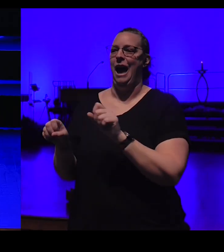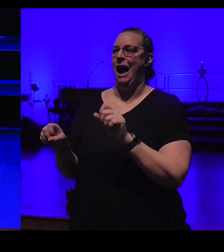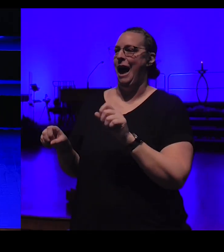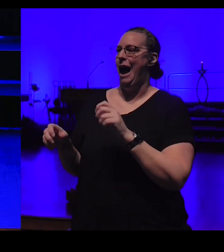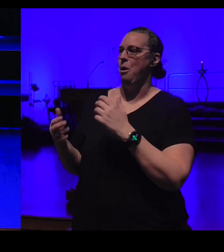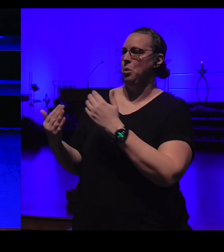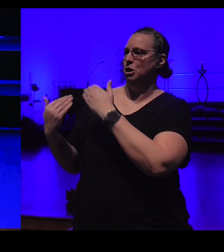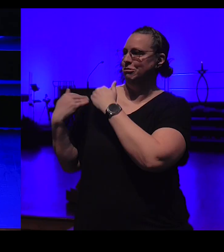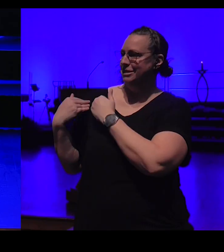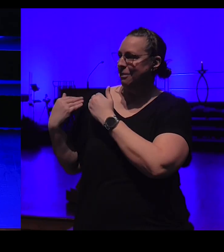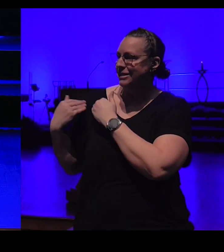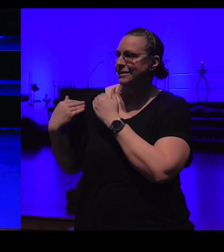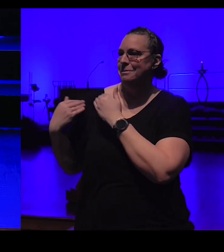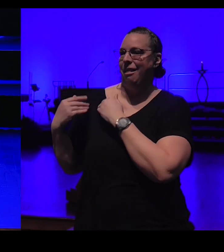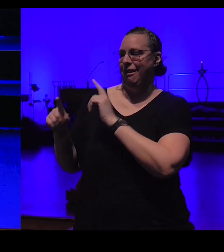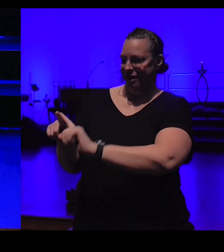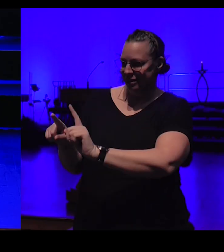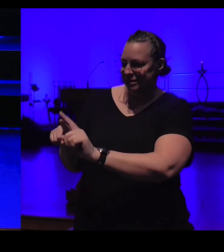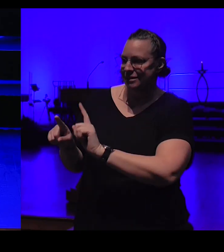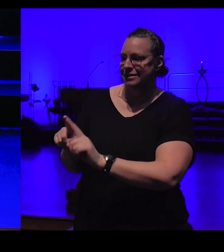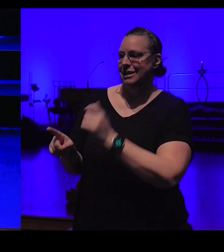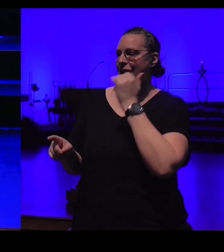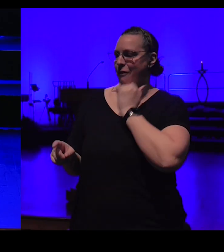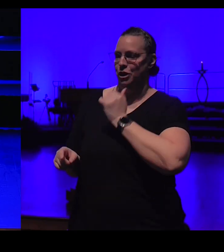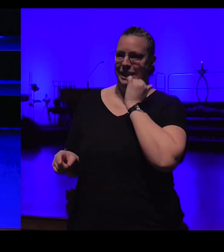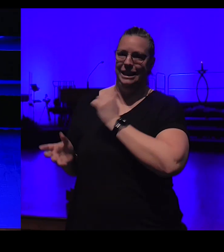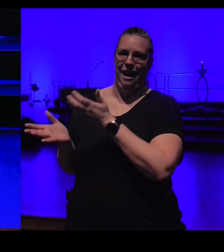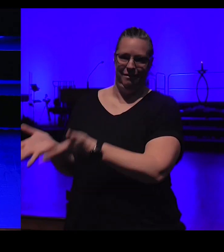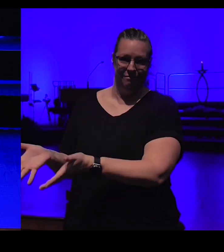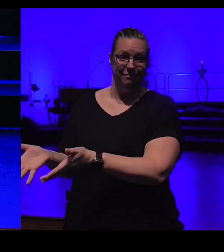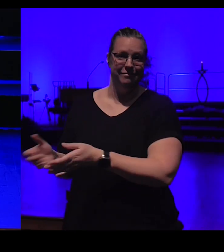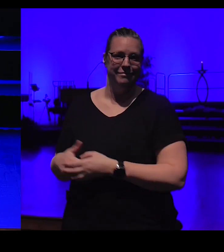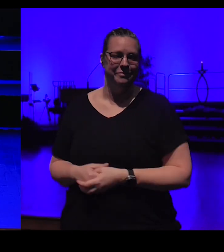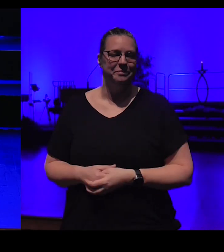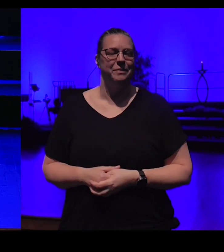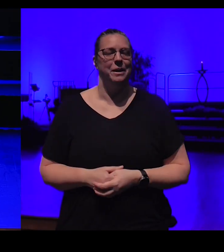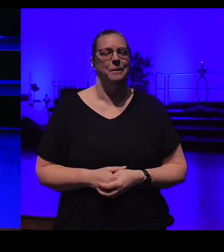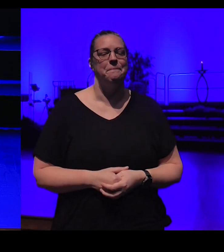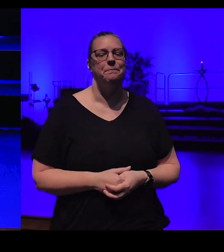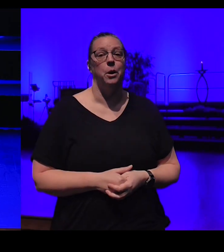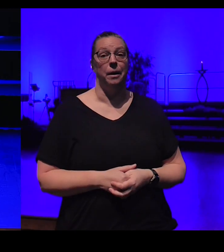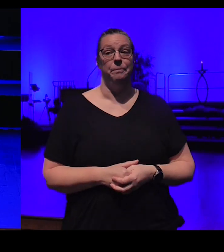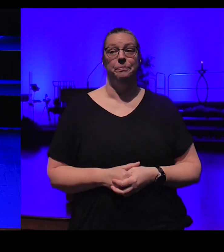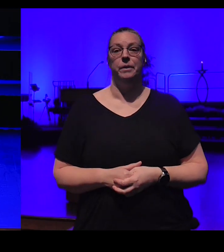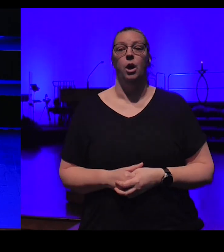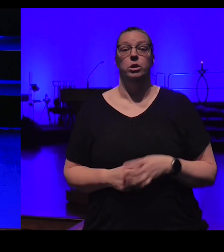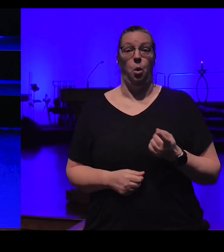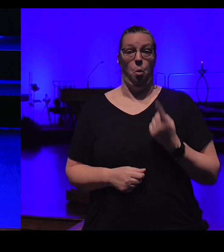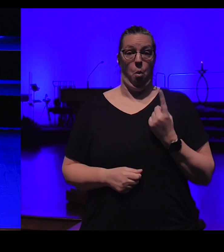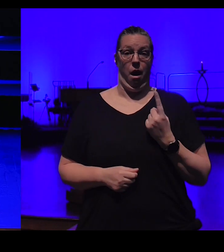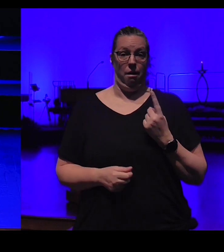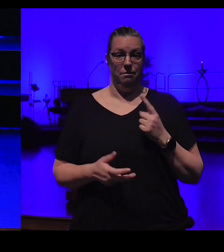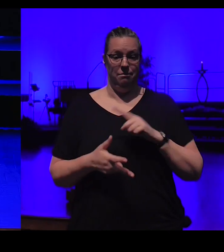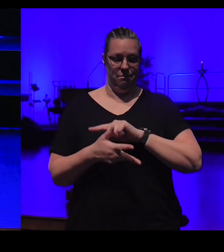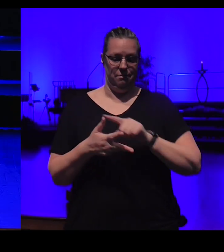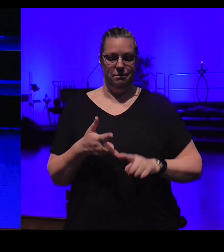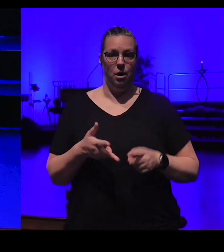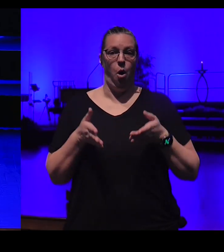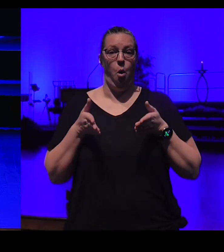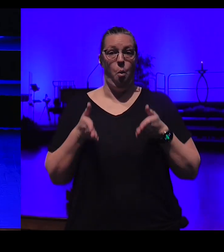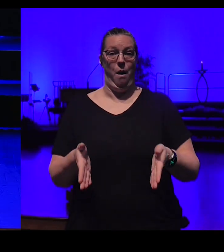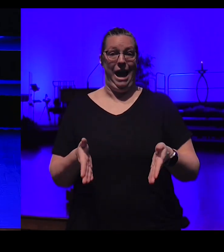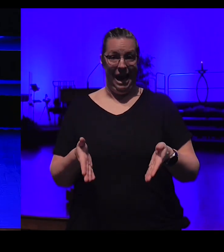the responsibilities every single day. So one of the ways that we harvest the fruits of our